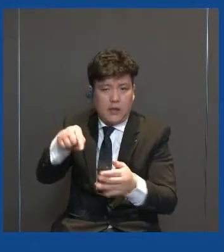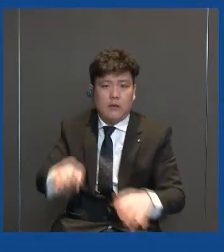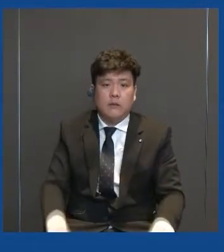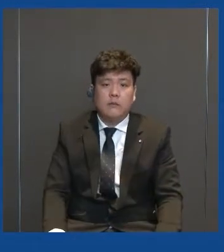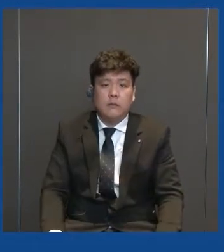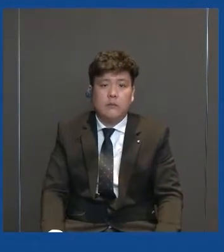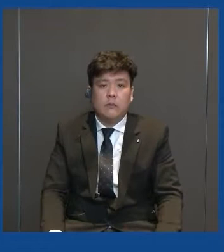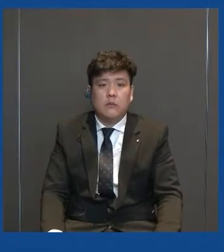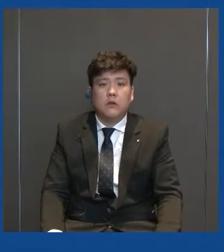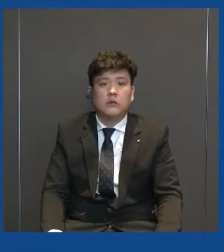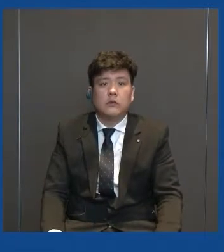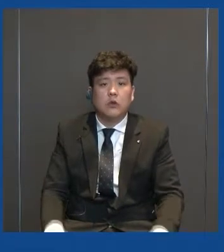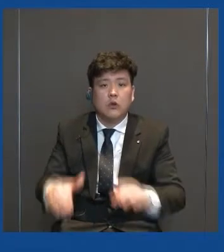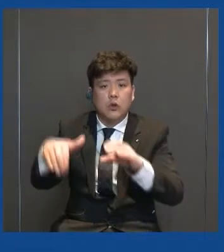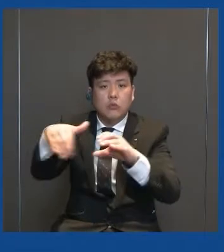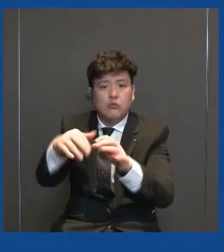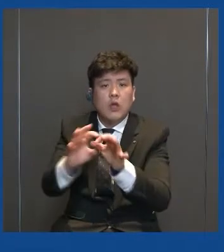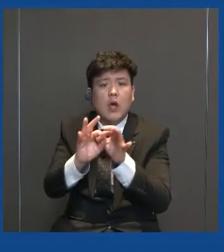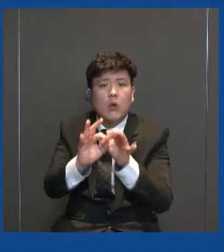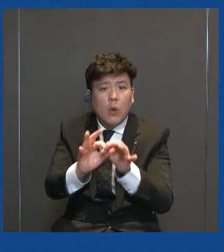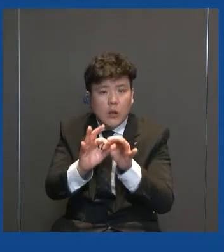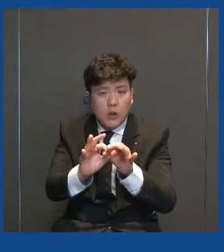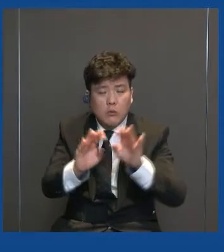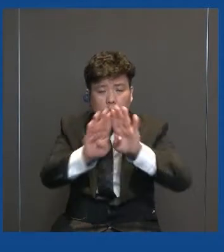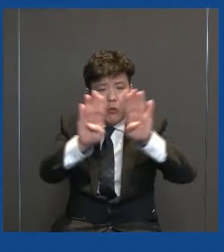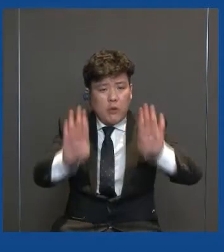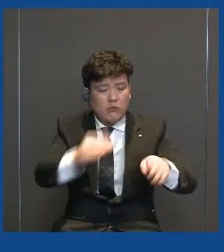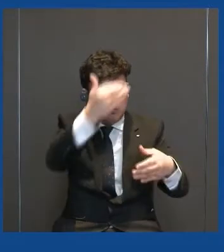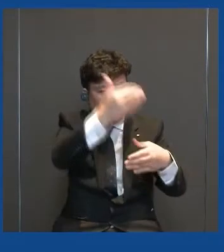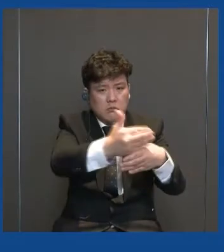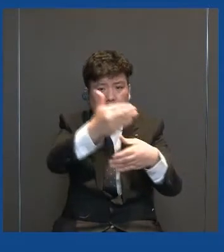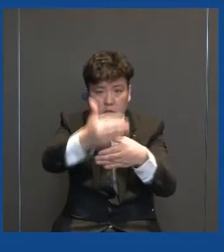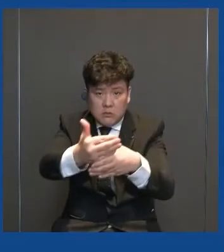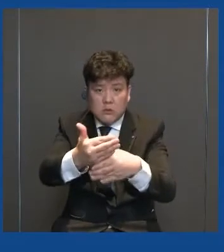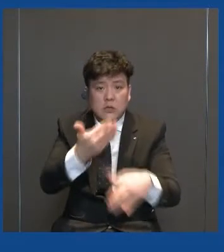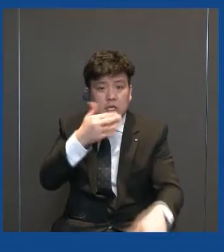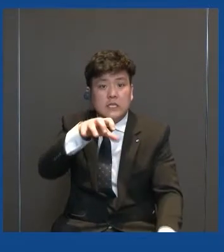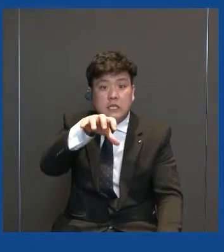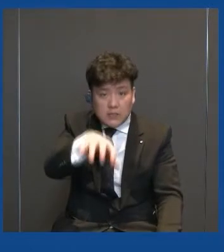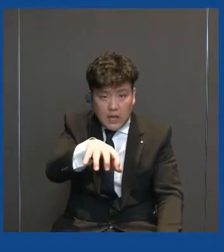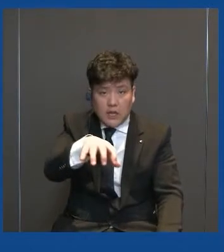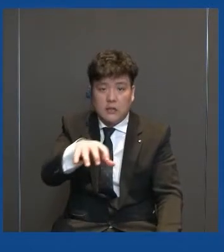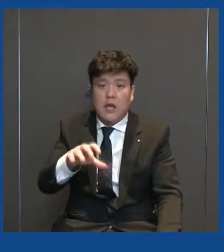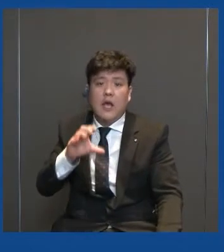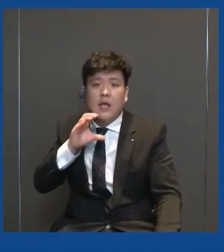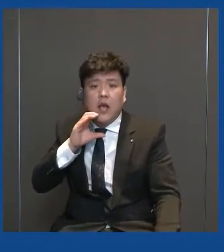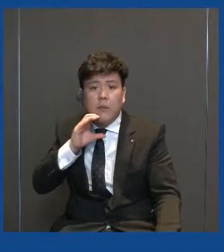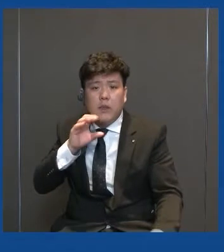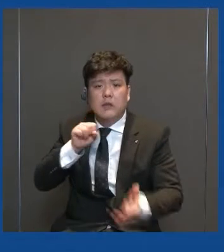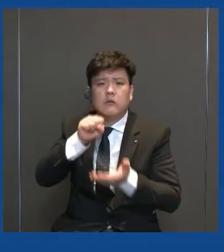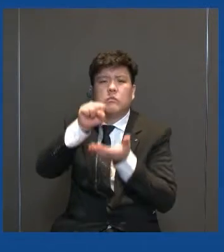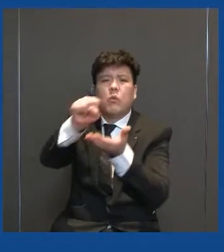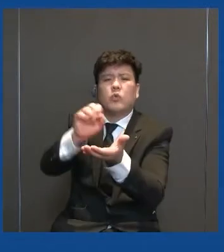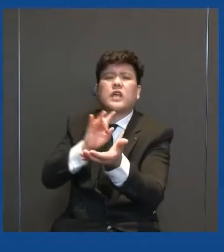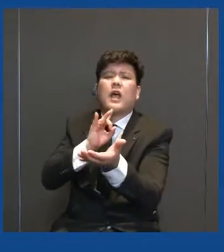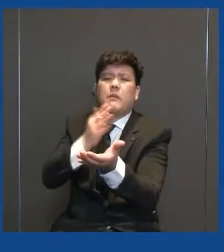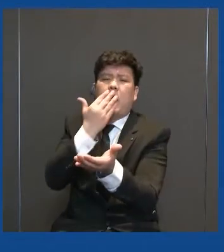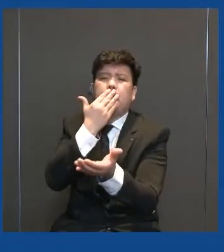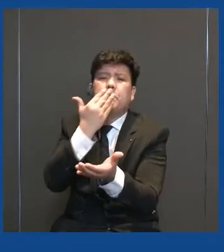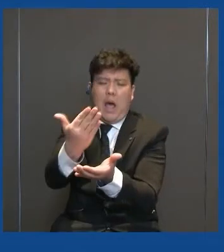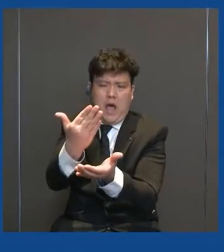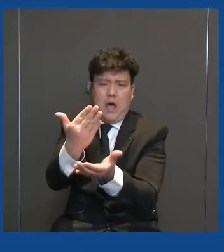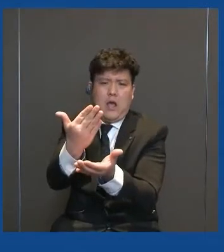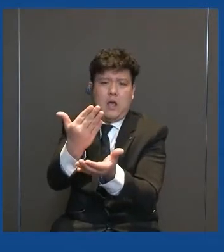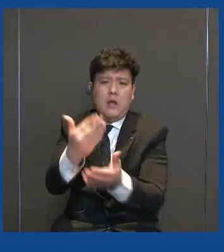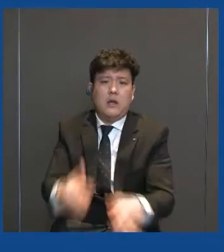for takeaway. And stores, except pharmacies and groceries, were also closed. So